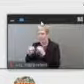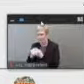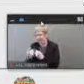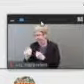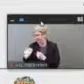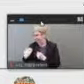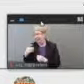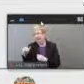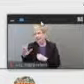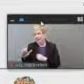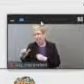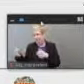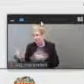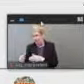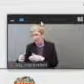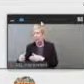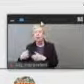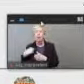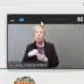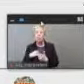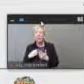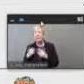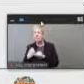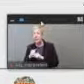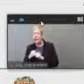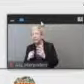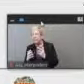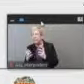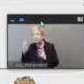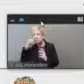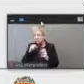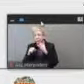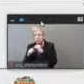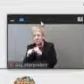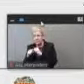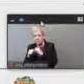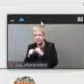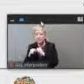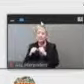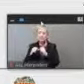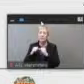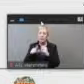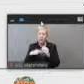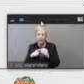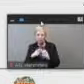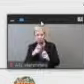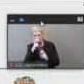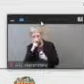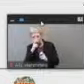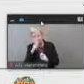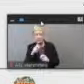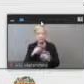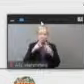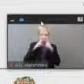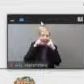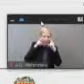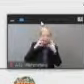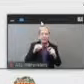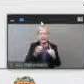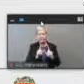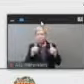December, based on the assumptions and the kind of basically rigid enforcement of mask wearing and 6-foot distancing in